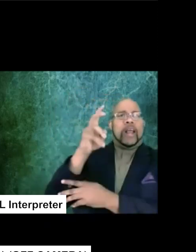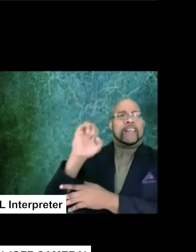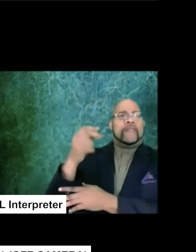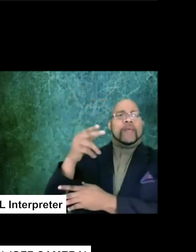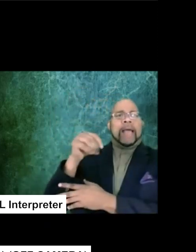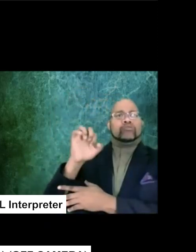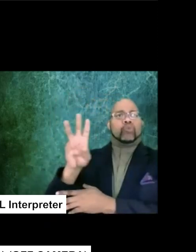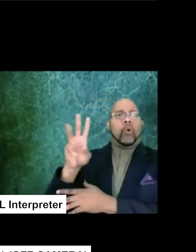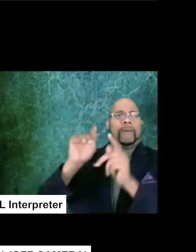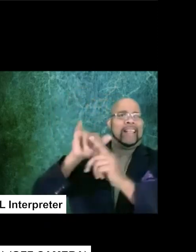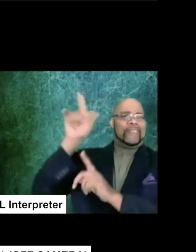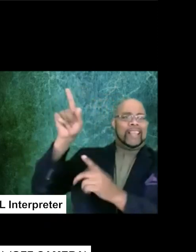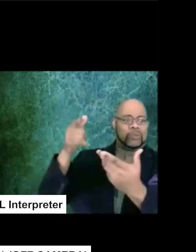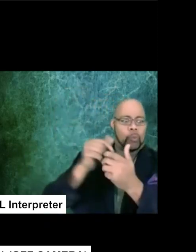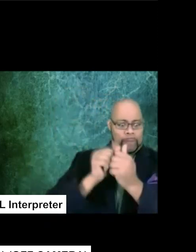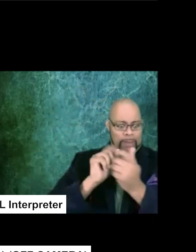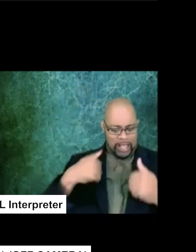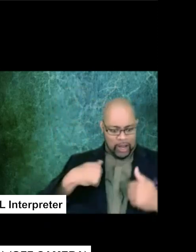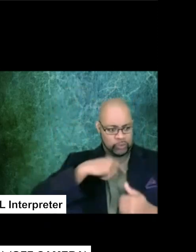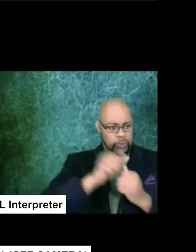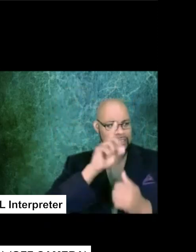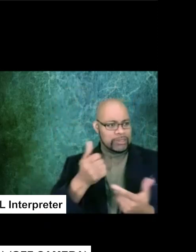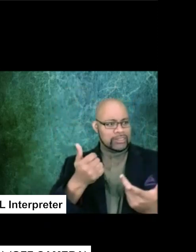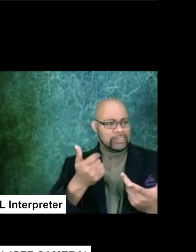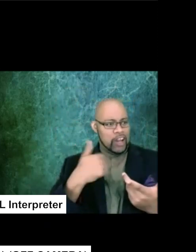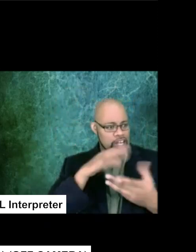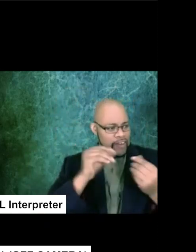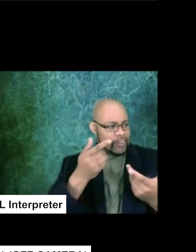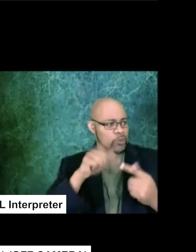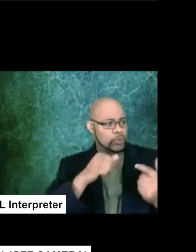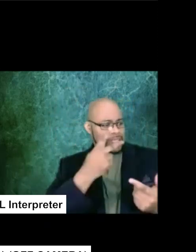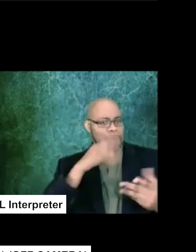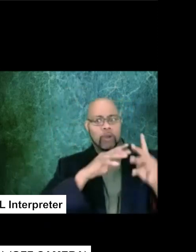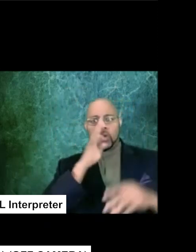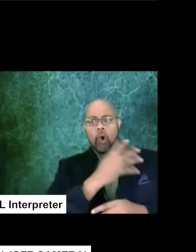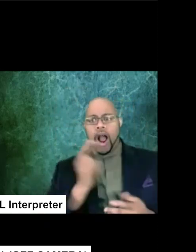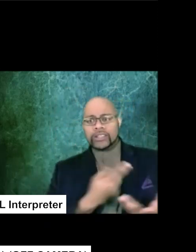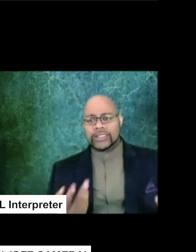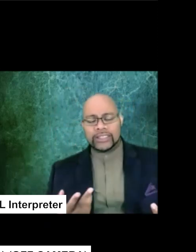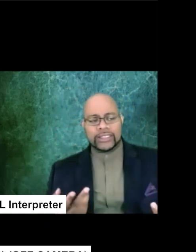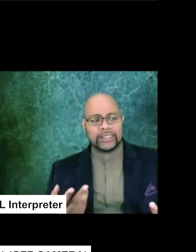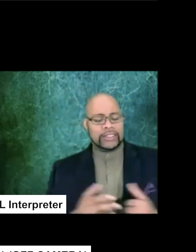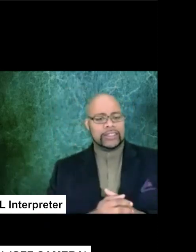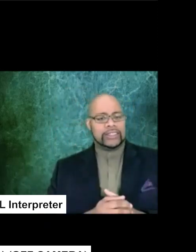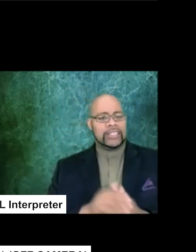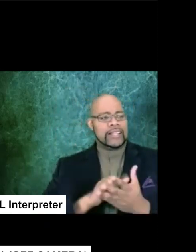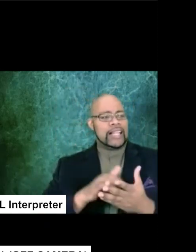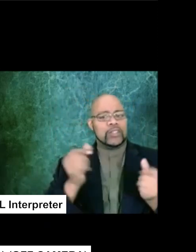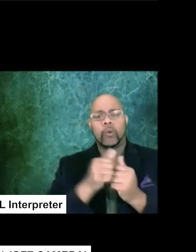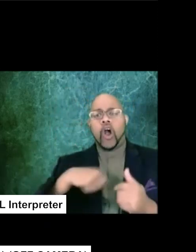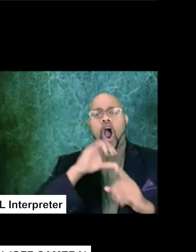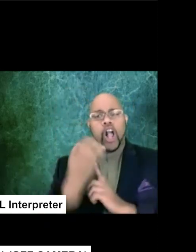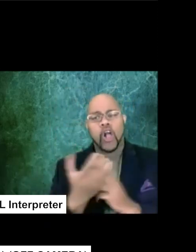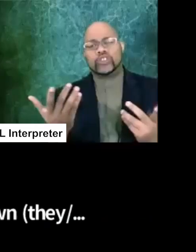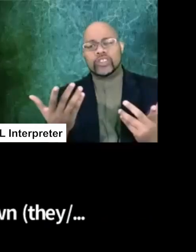Paltrowing people like us with our disability get ignored every day by the people around them. It has to do with our